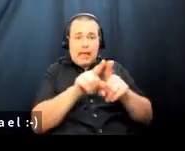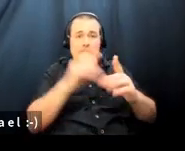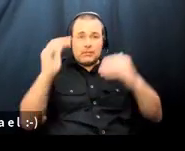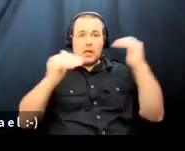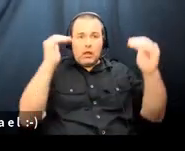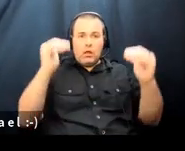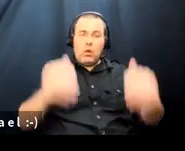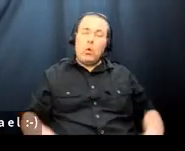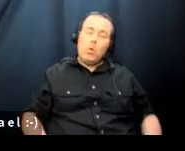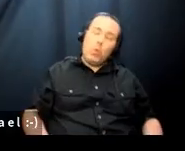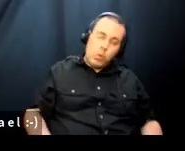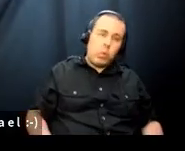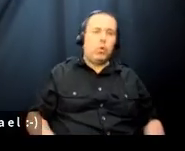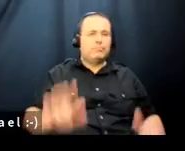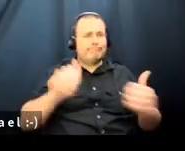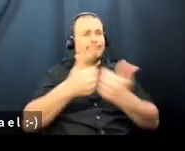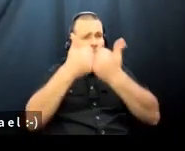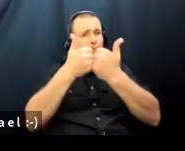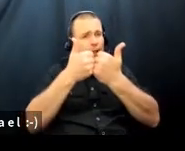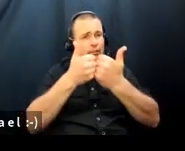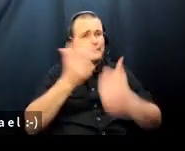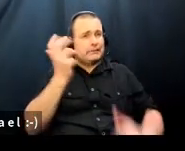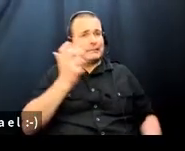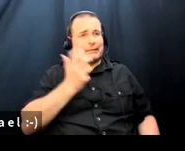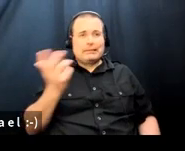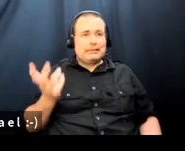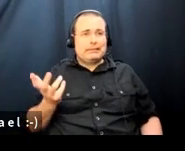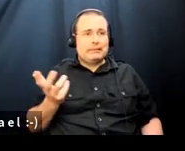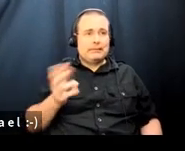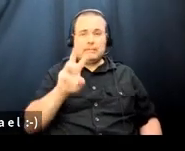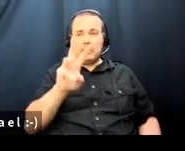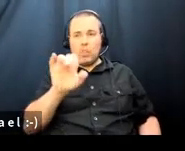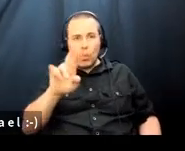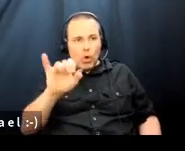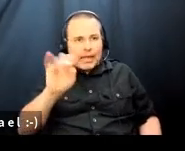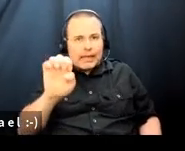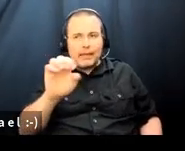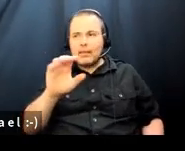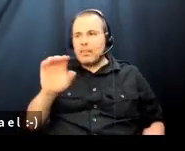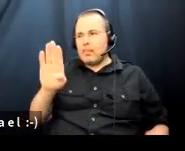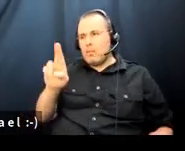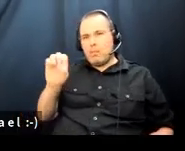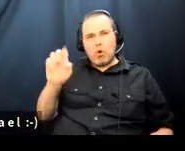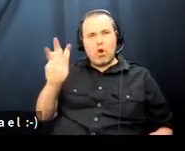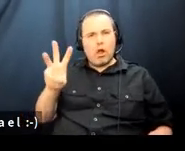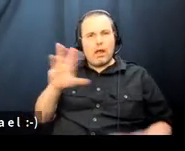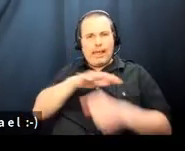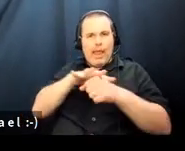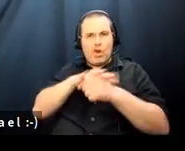It's very, very challenging to do, because the Wernicke's area, the Brokaw's area are pretty much